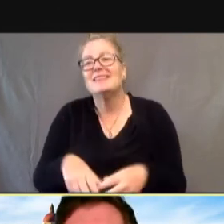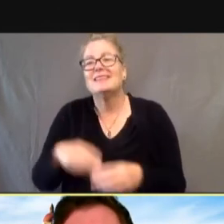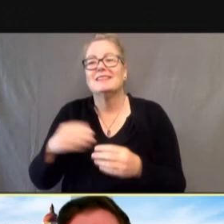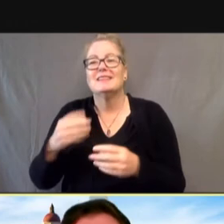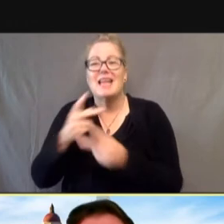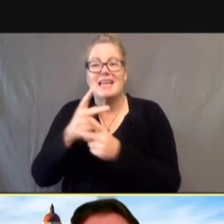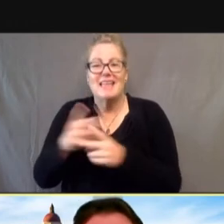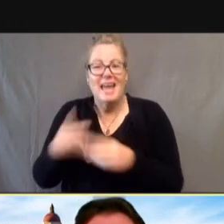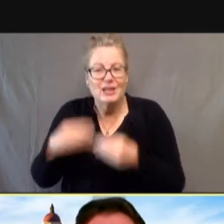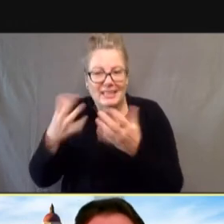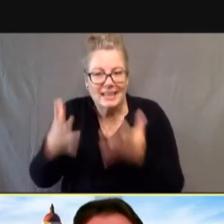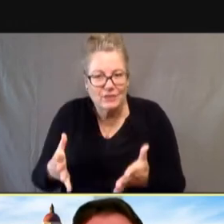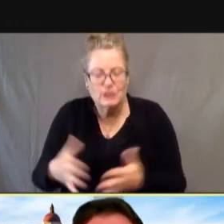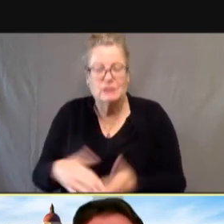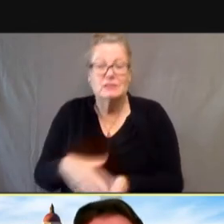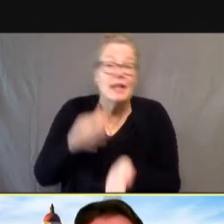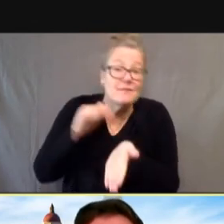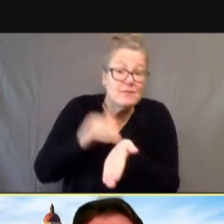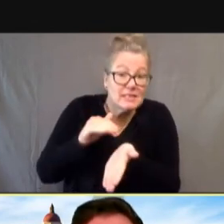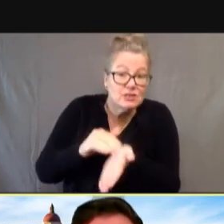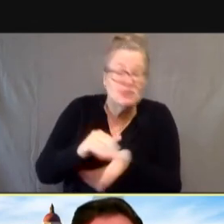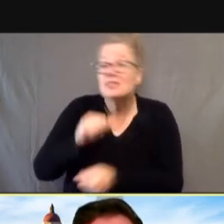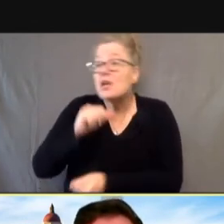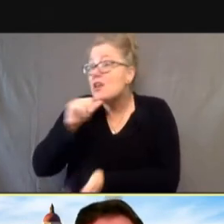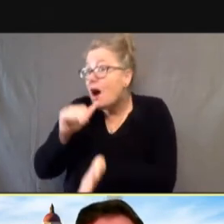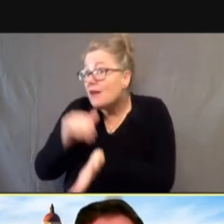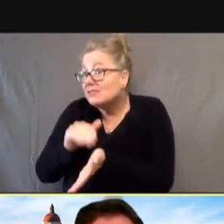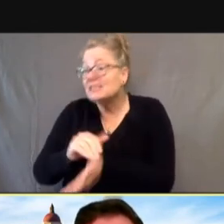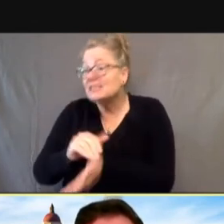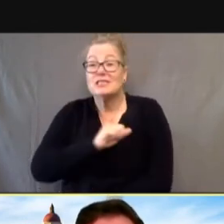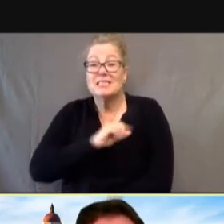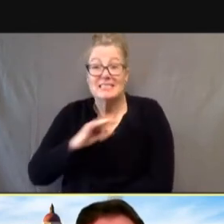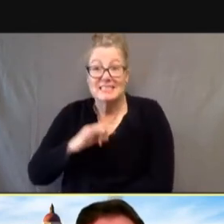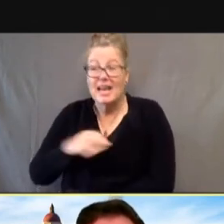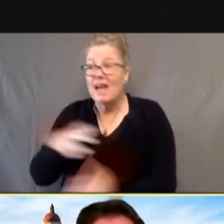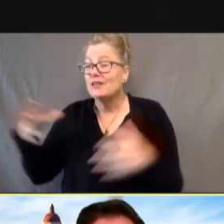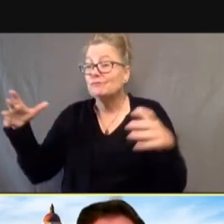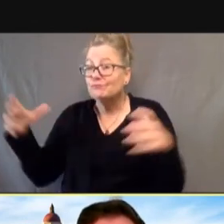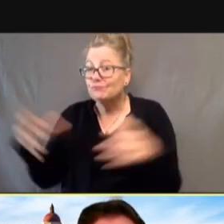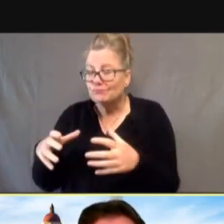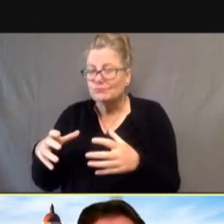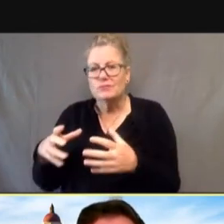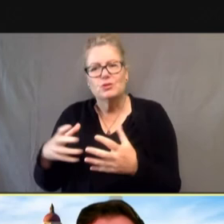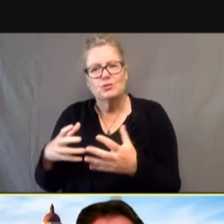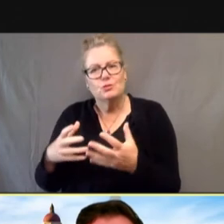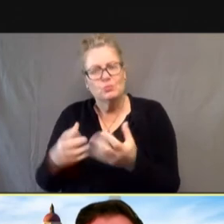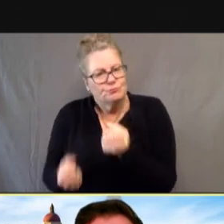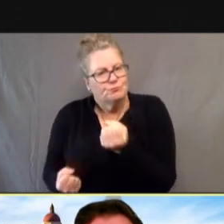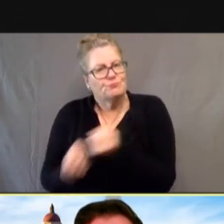staff to give direct voice to our patients. That's an effort that